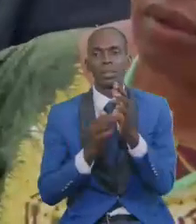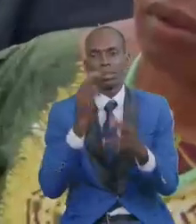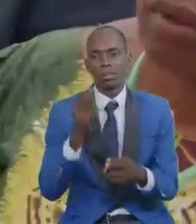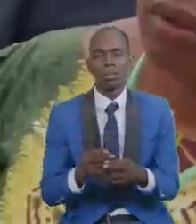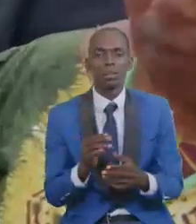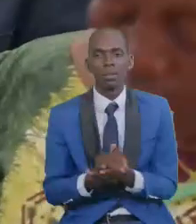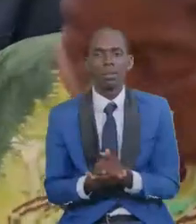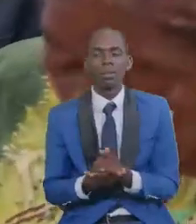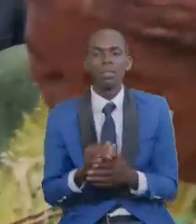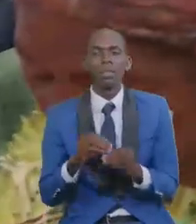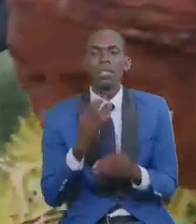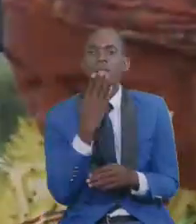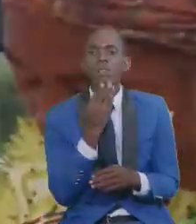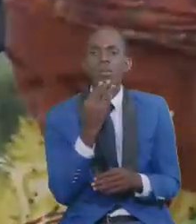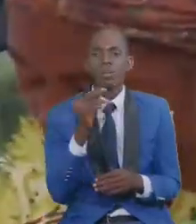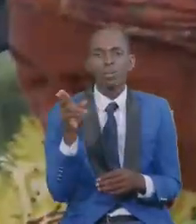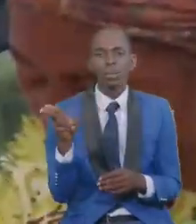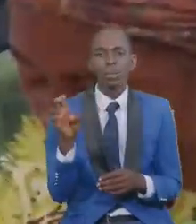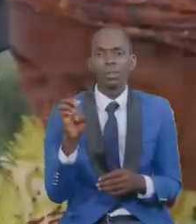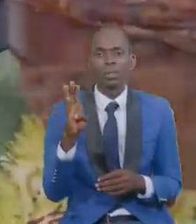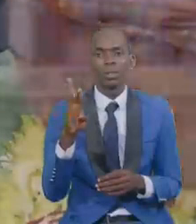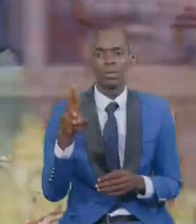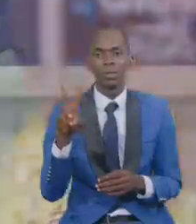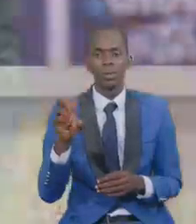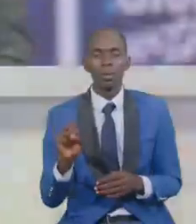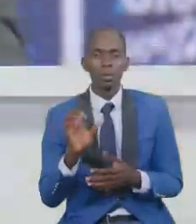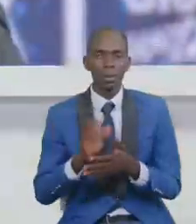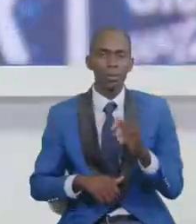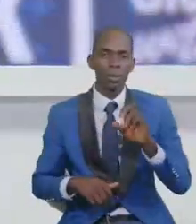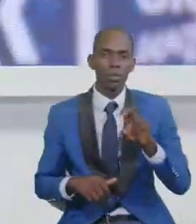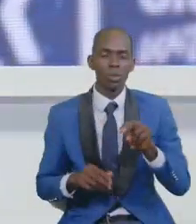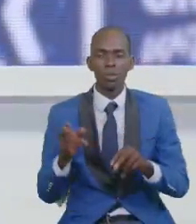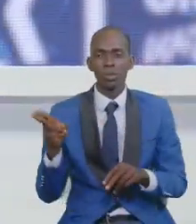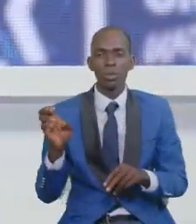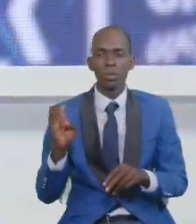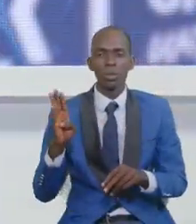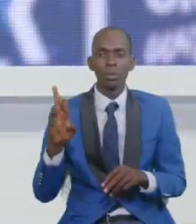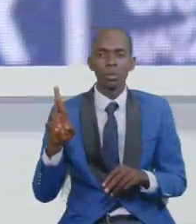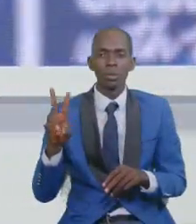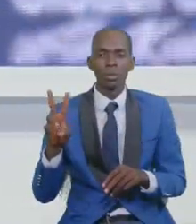Amen. Hebrews chapter 12. Reading verses 1 and